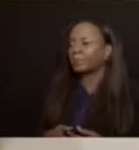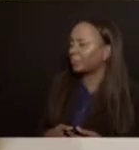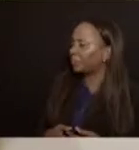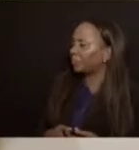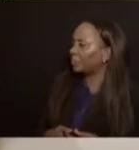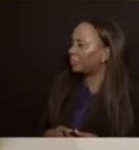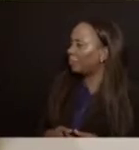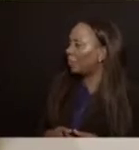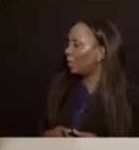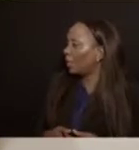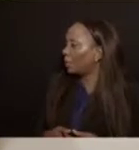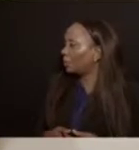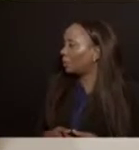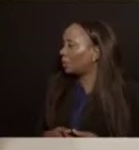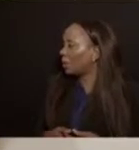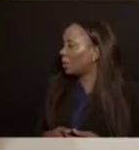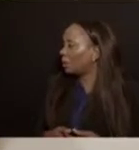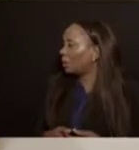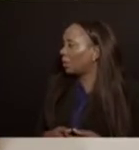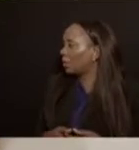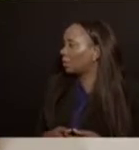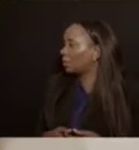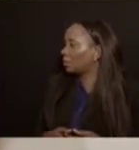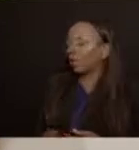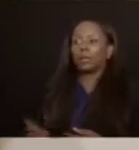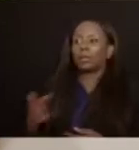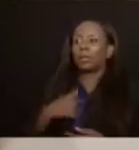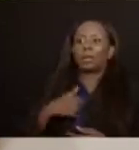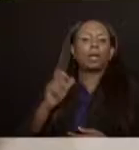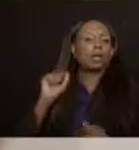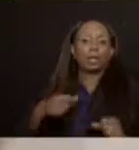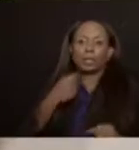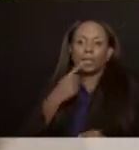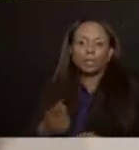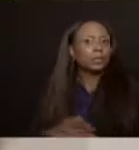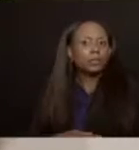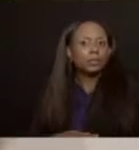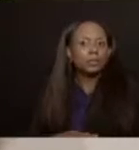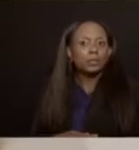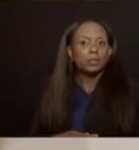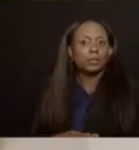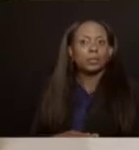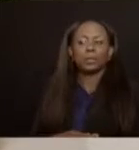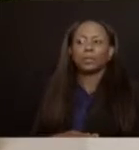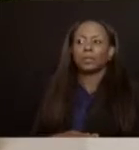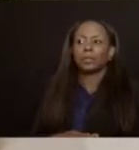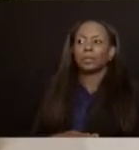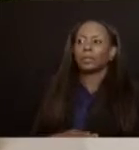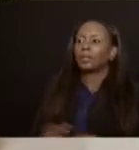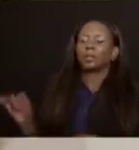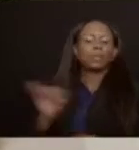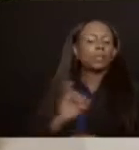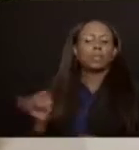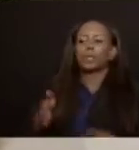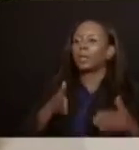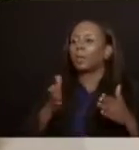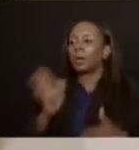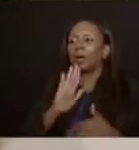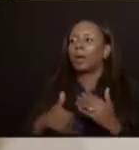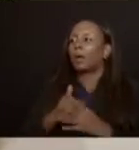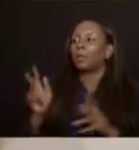Well, this is one that I don't even have to wait on the public health people. I can tell you it's coming from the same way that everyone else is catching